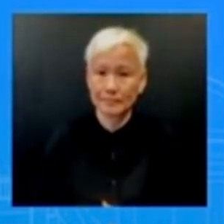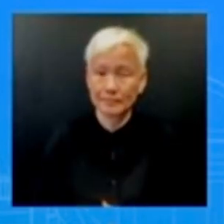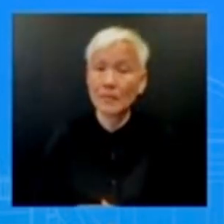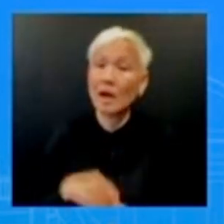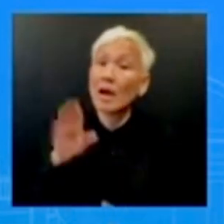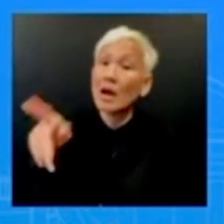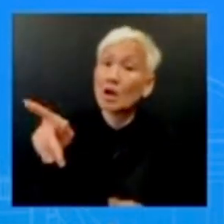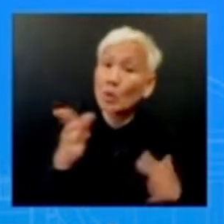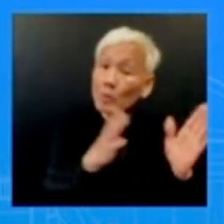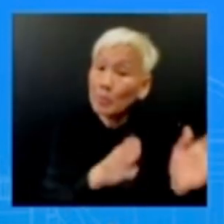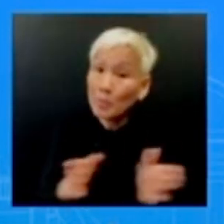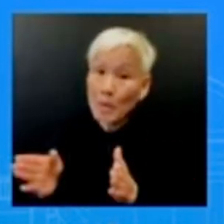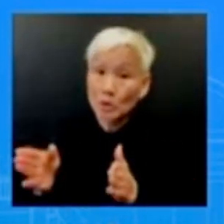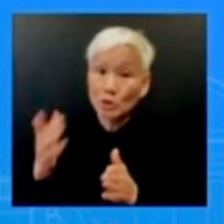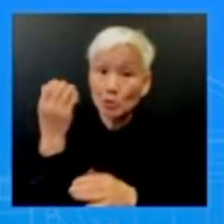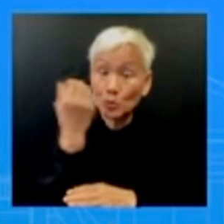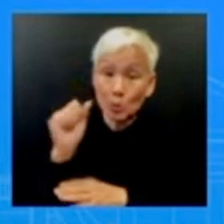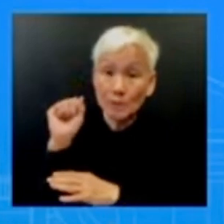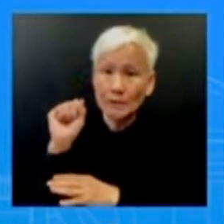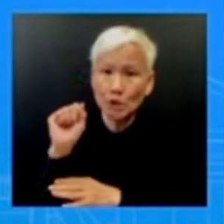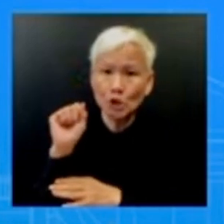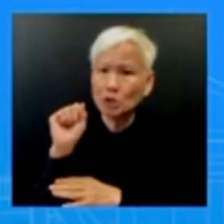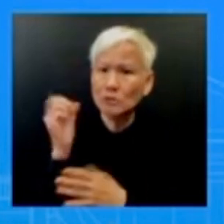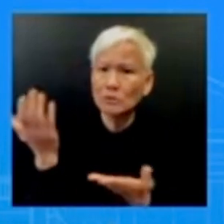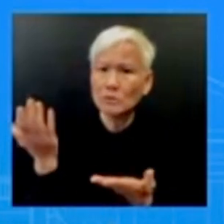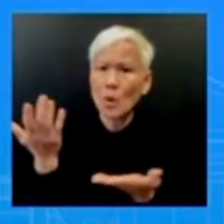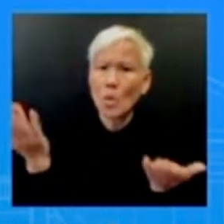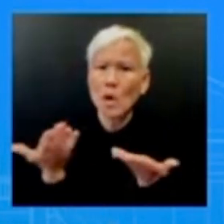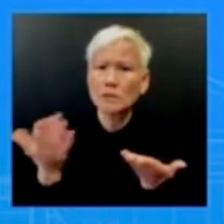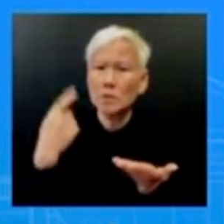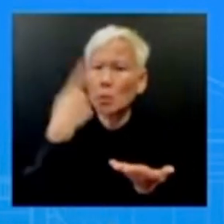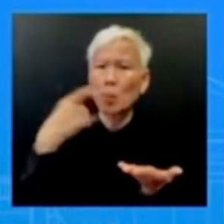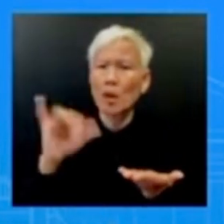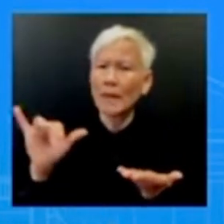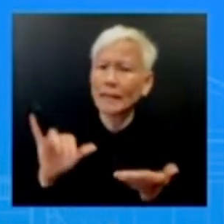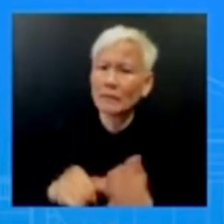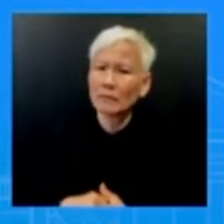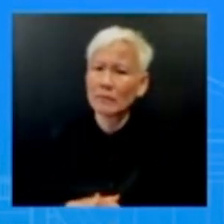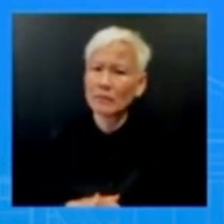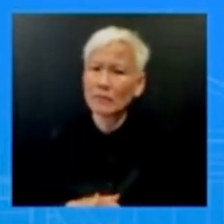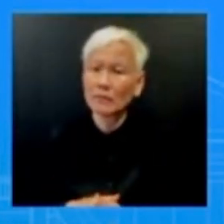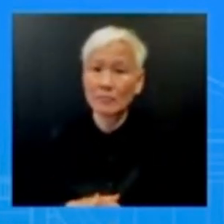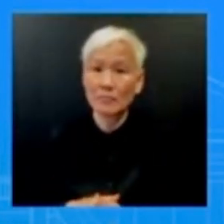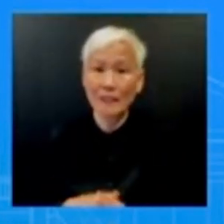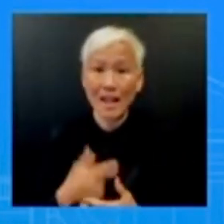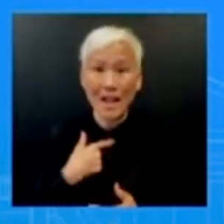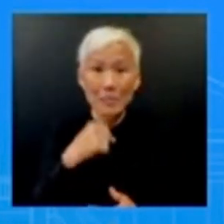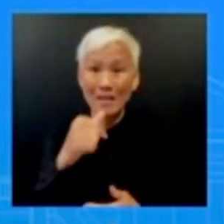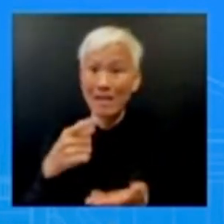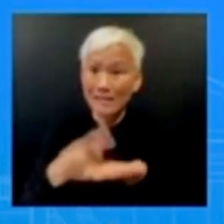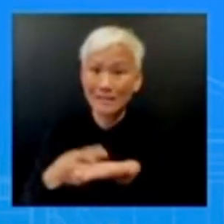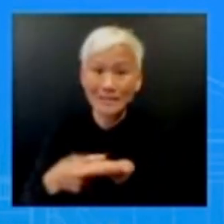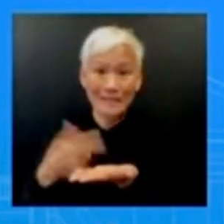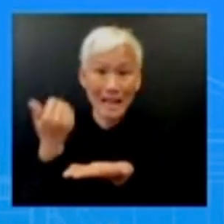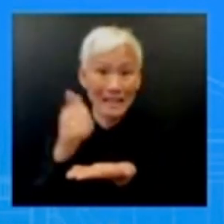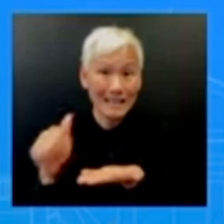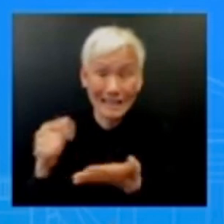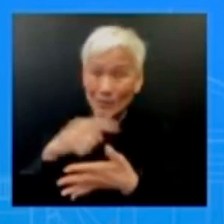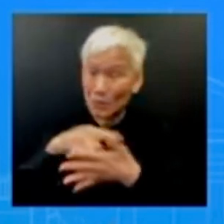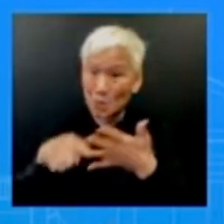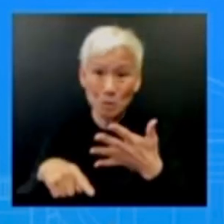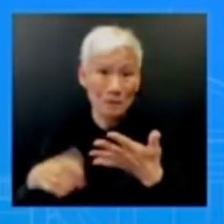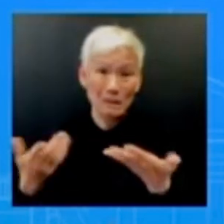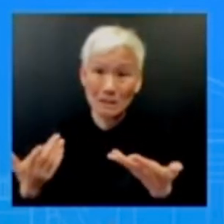protests or rallies, what do those preparations look like? I'm just not going to get into any details from here. I think I answered this